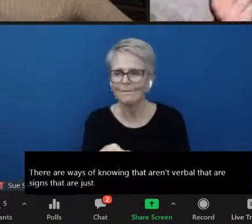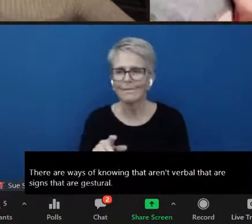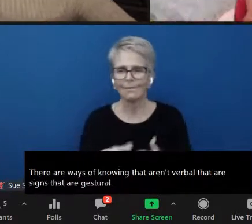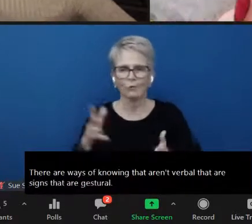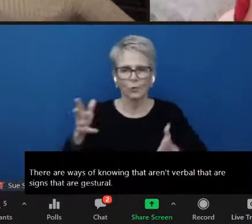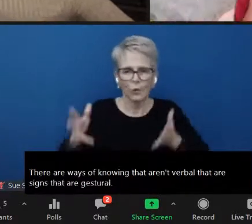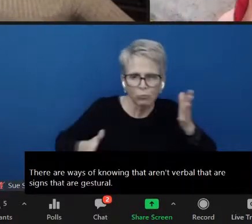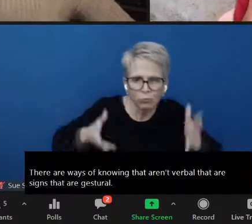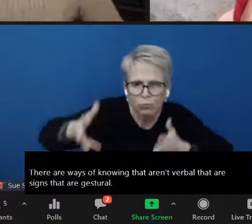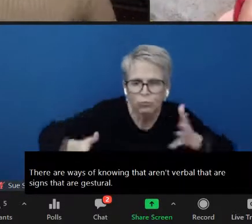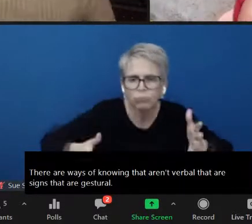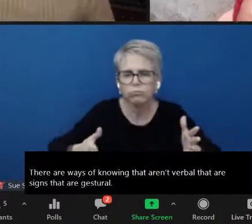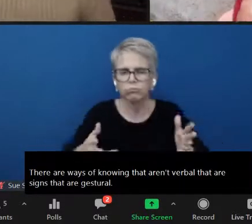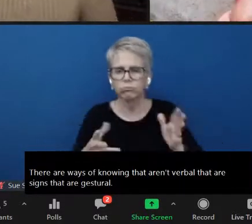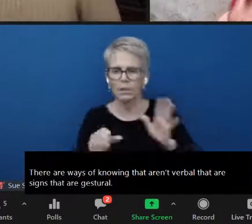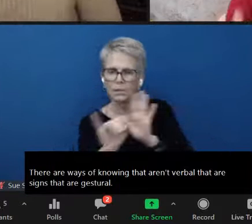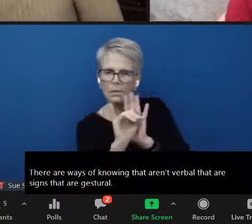gestural,